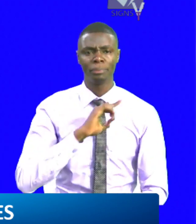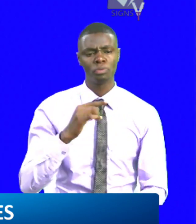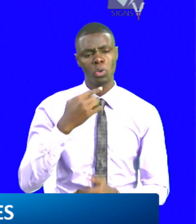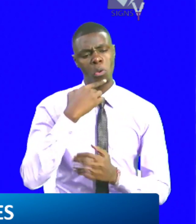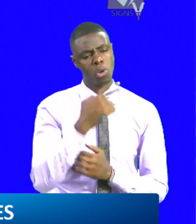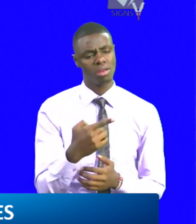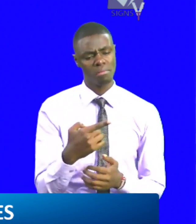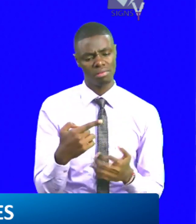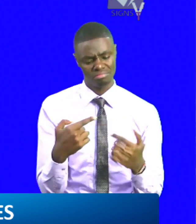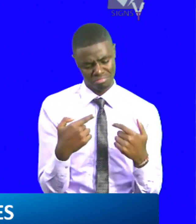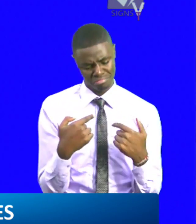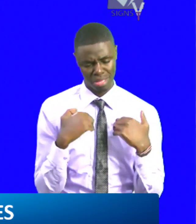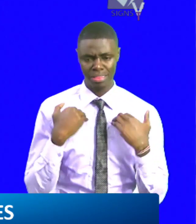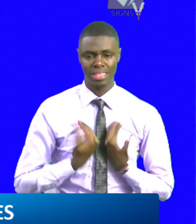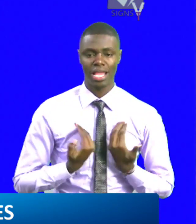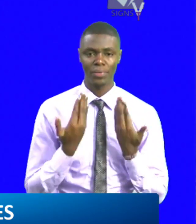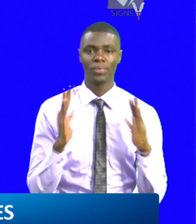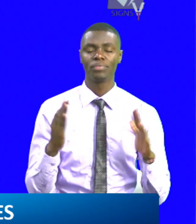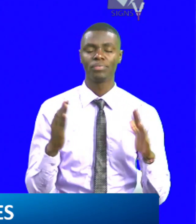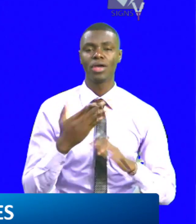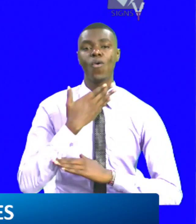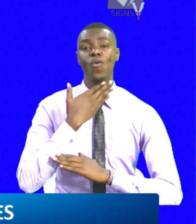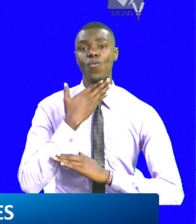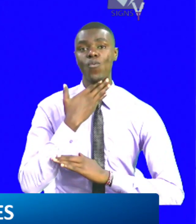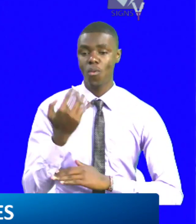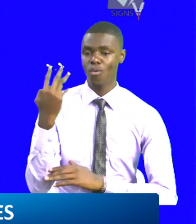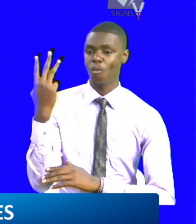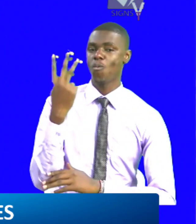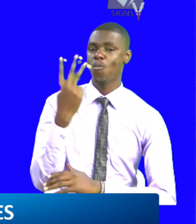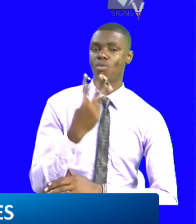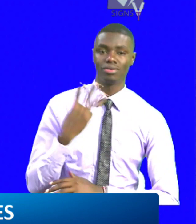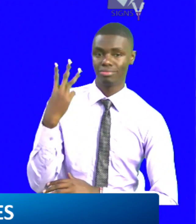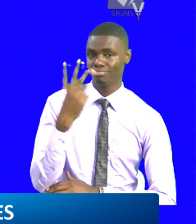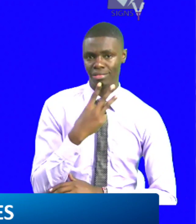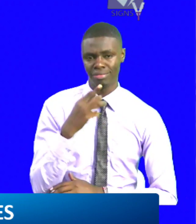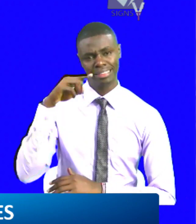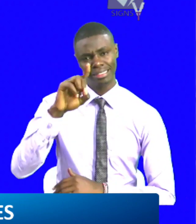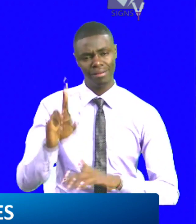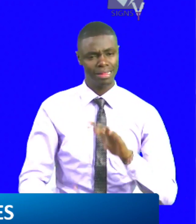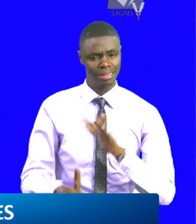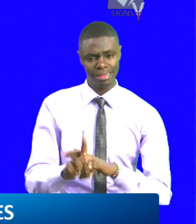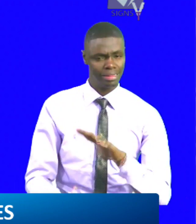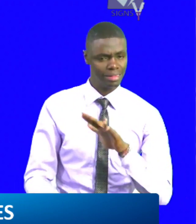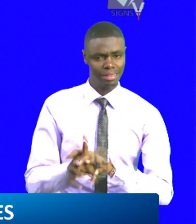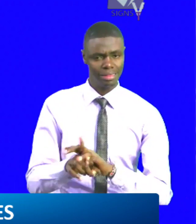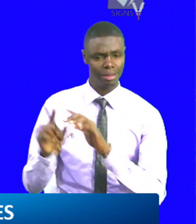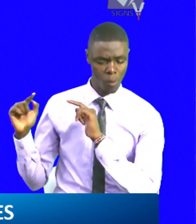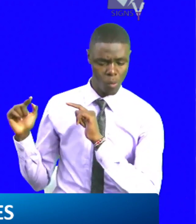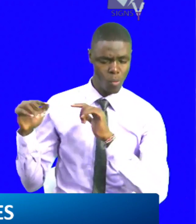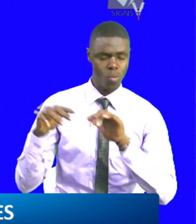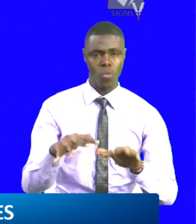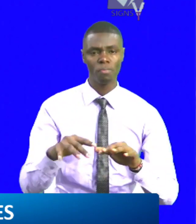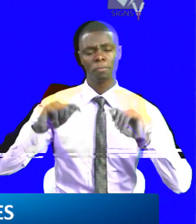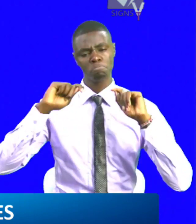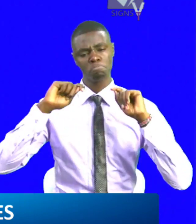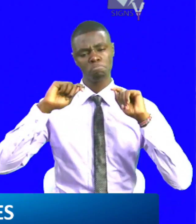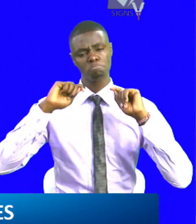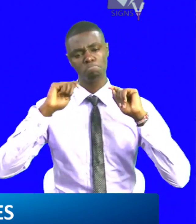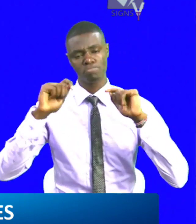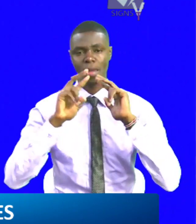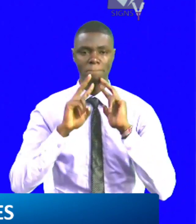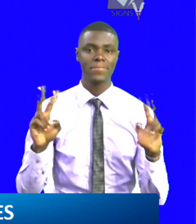yote. Kwa hivyo imekuwa adimu sana. Wakaniambia mimi wamechoka. Tunataka siku ya